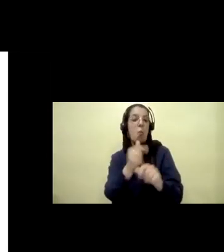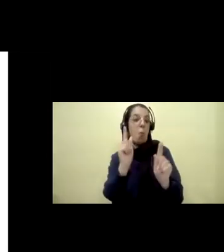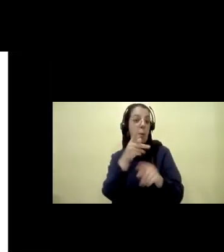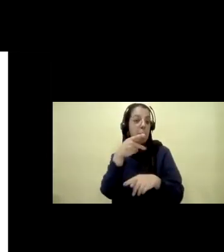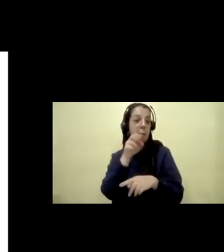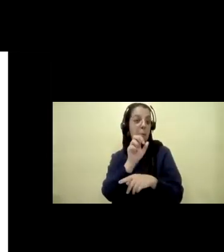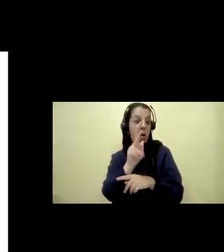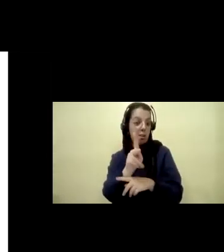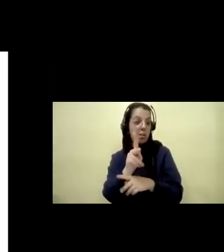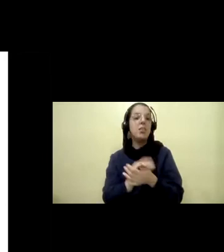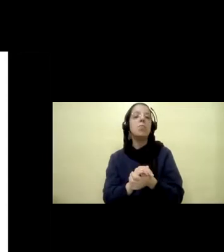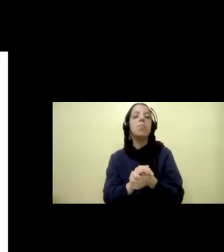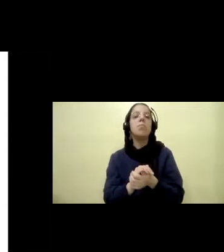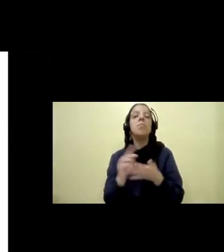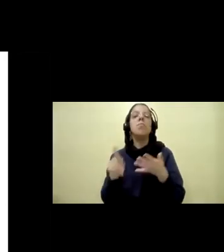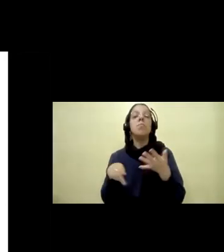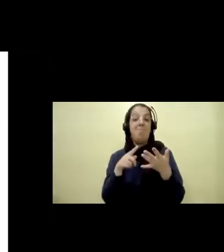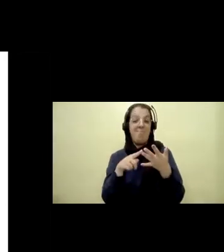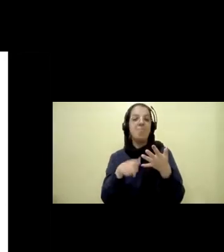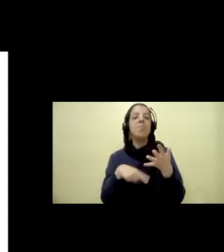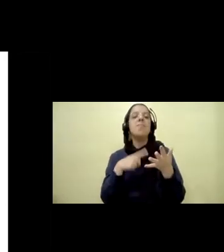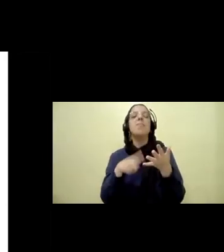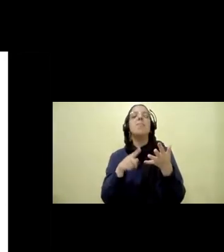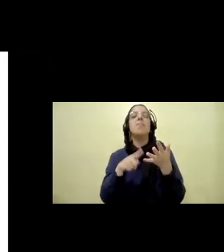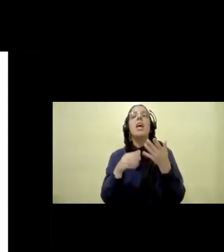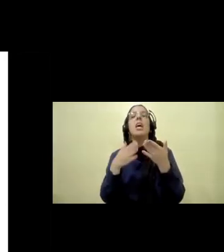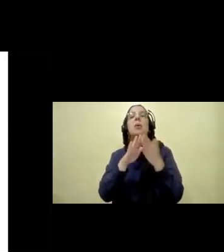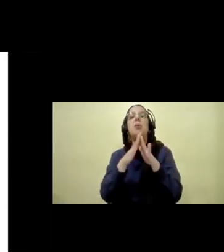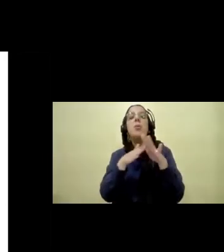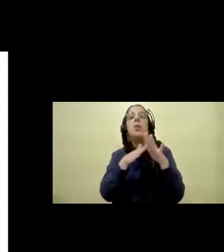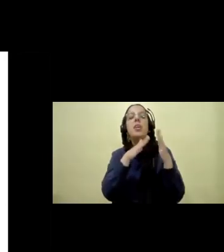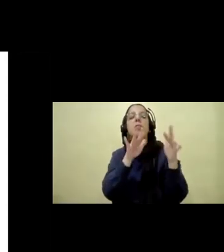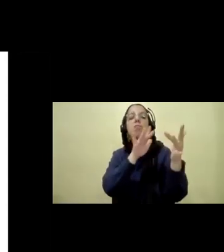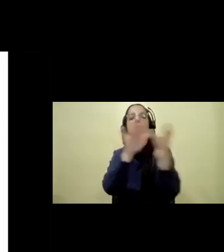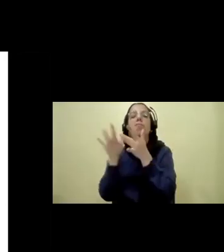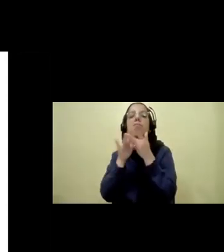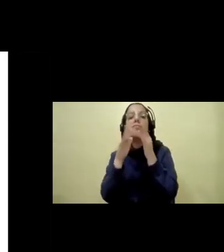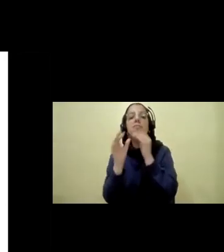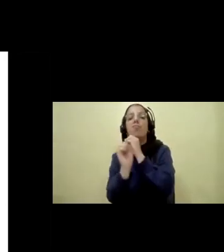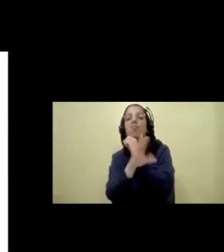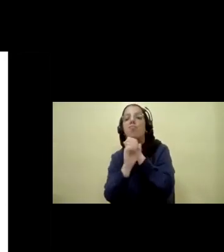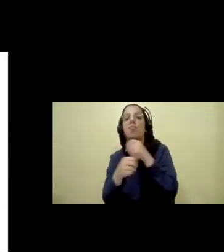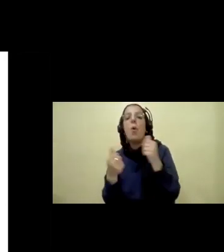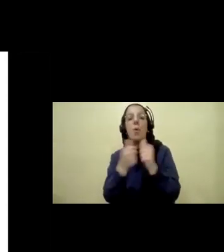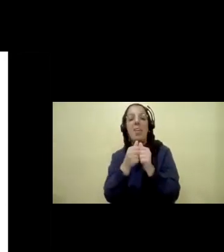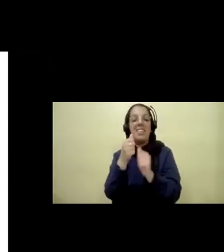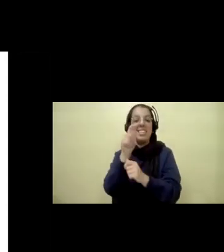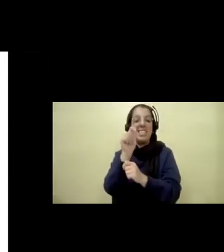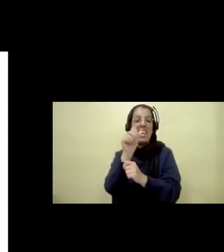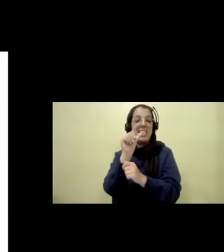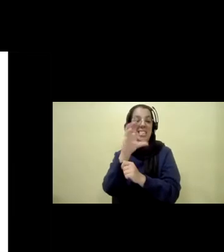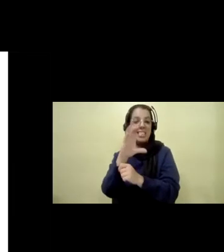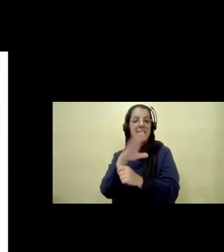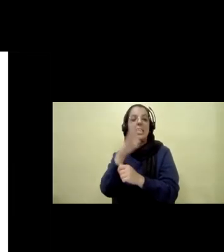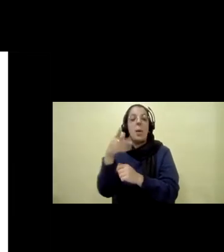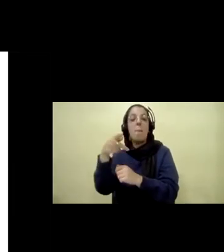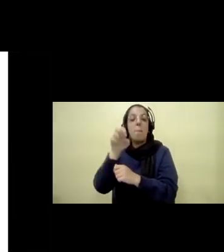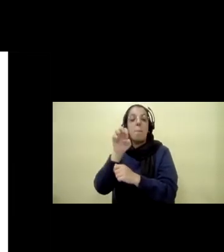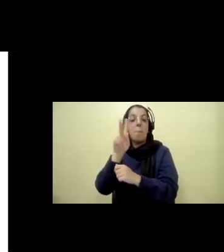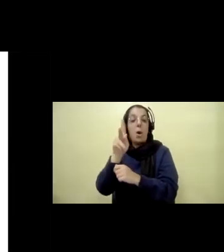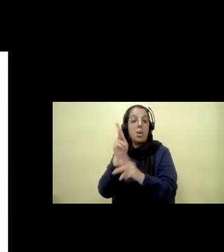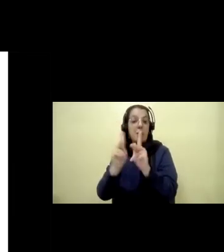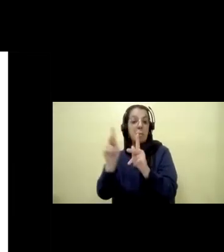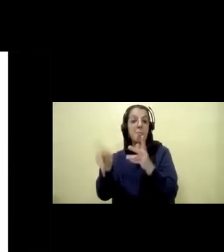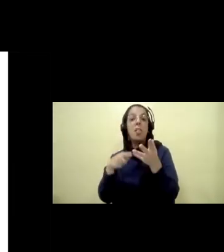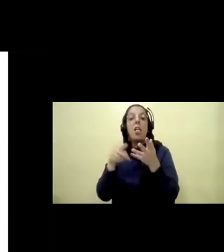support with community outreach and engagement from the folks at Toronto Arts Foundation, the Arts in the Parks program, from park people who